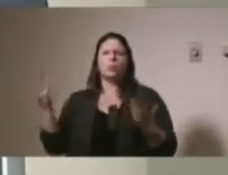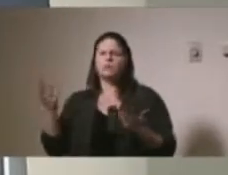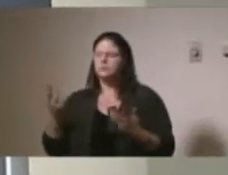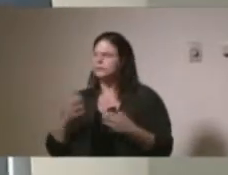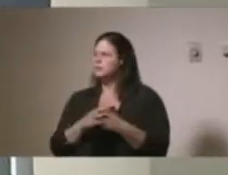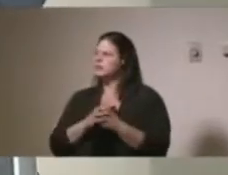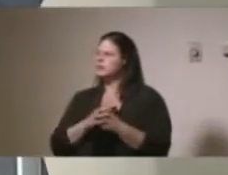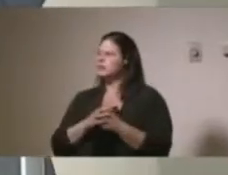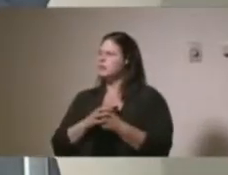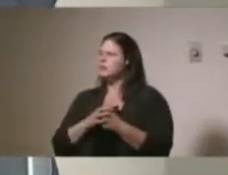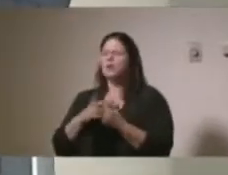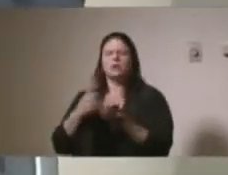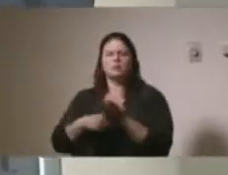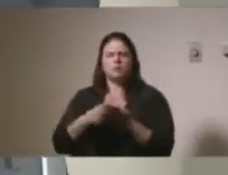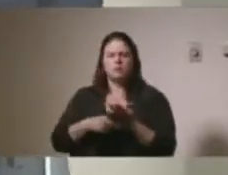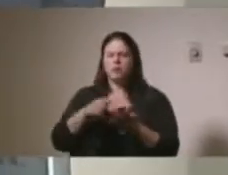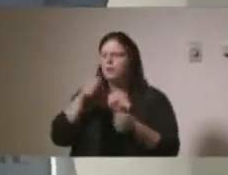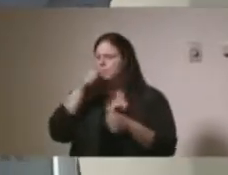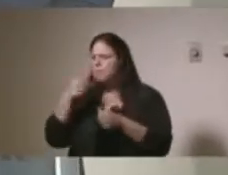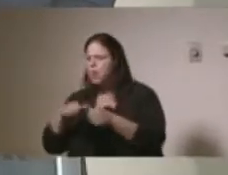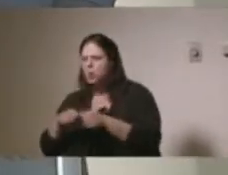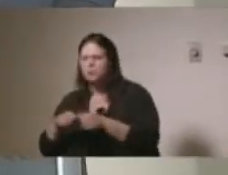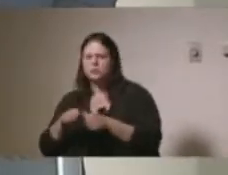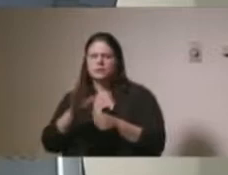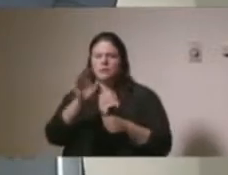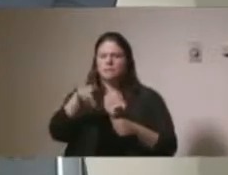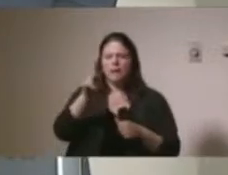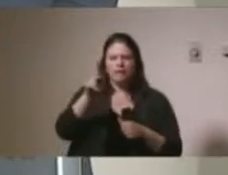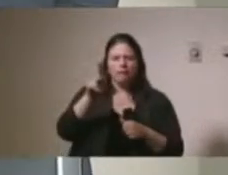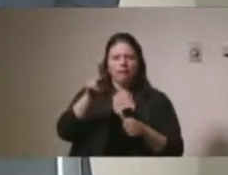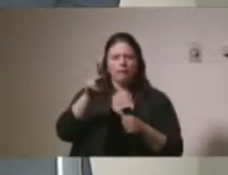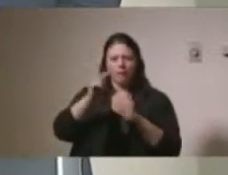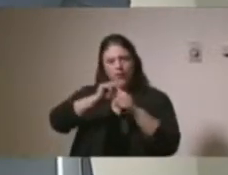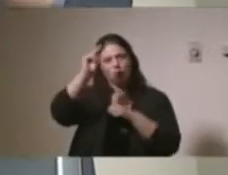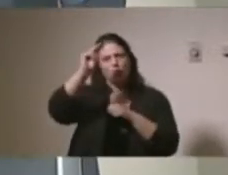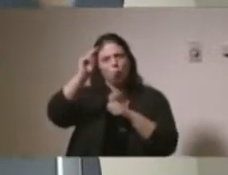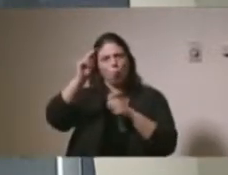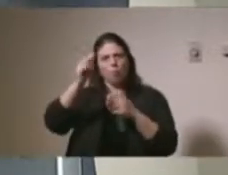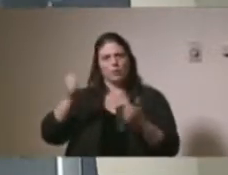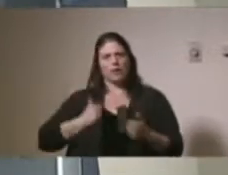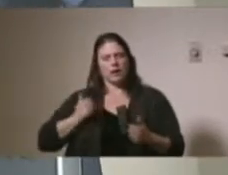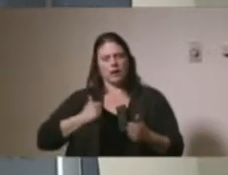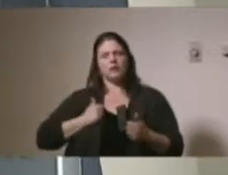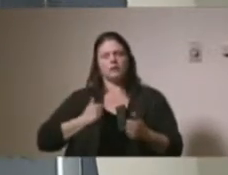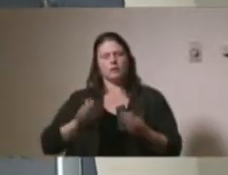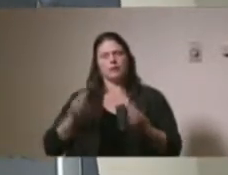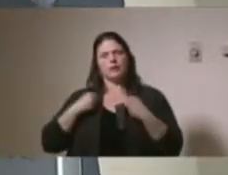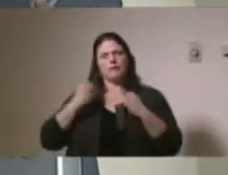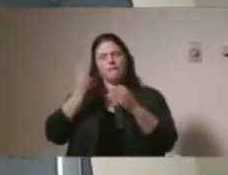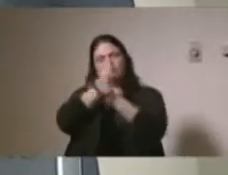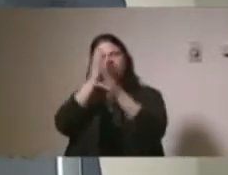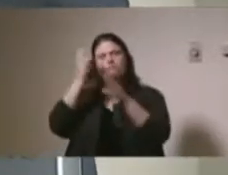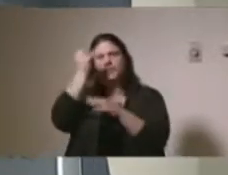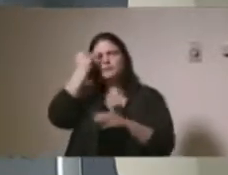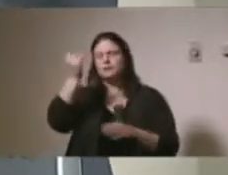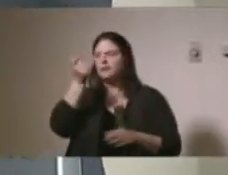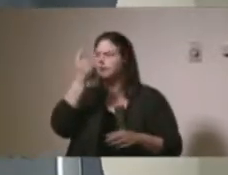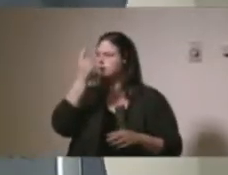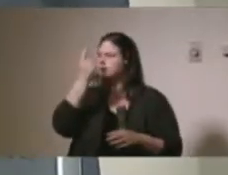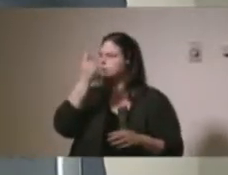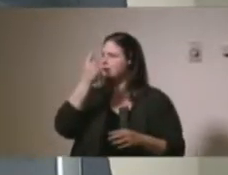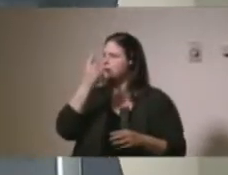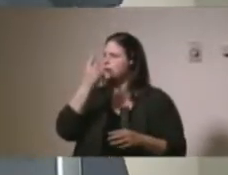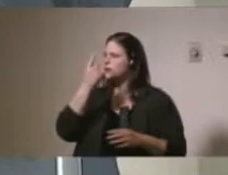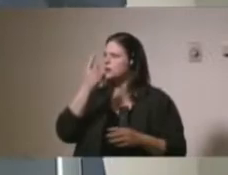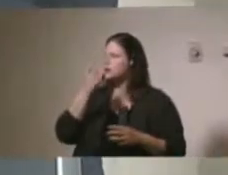the postal and banking in the northern part of the country, to give us some idea around. Maybe there's something